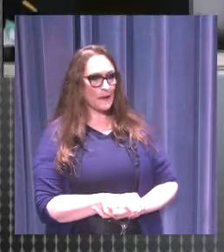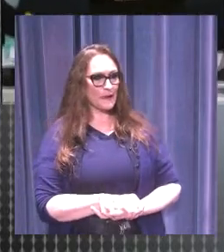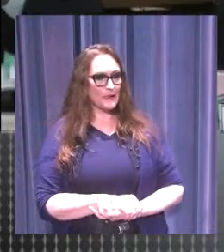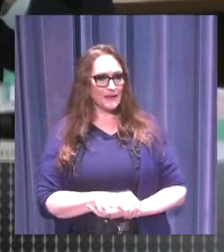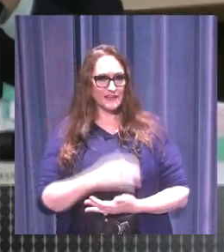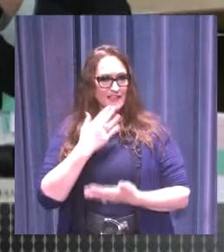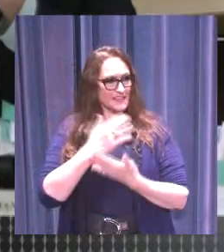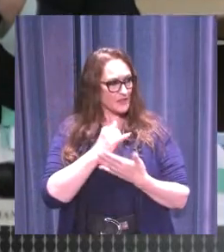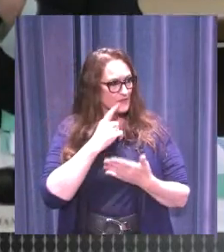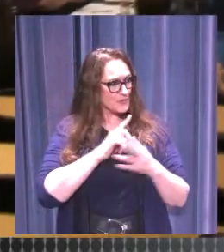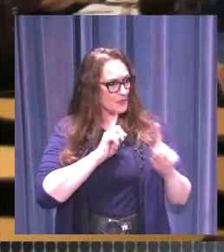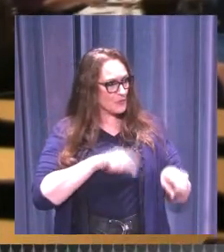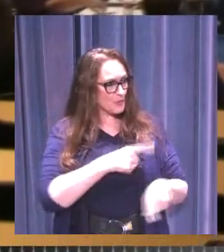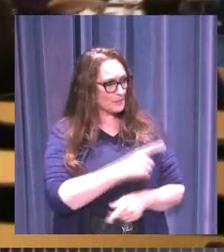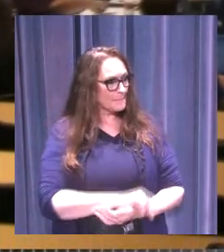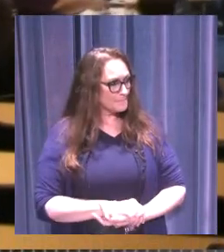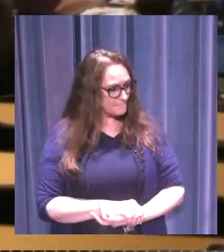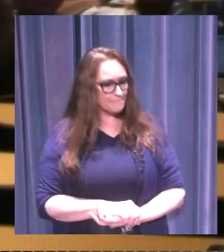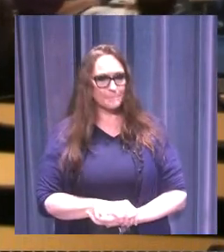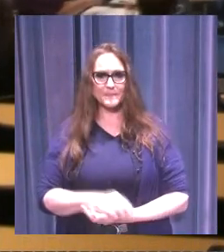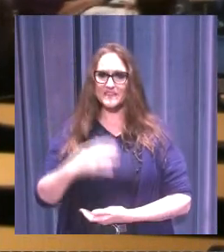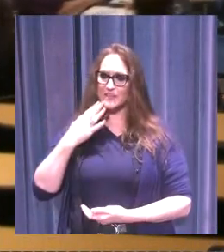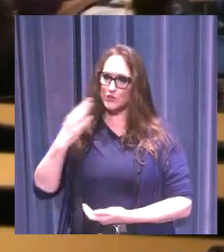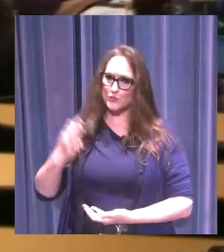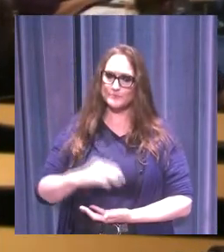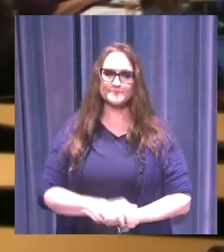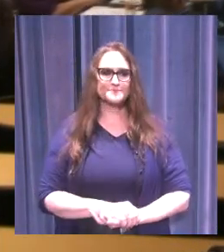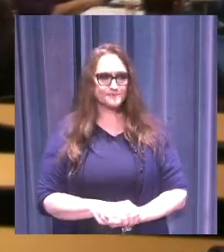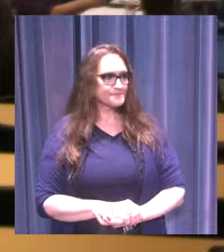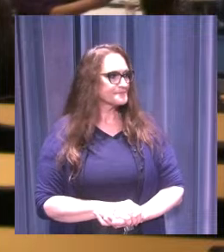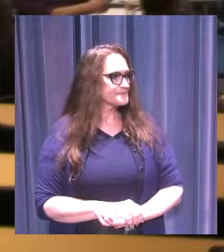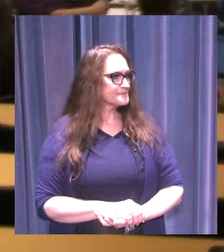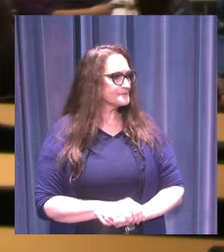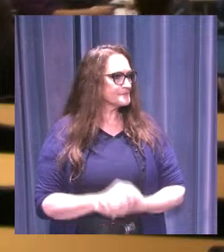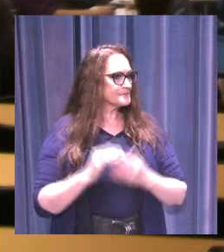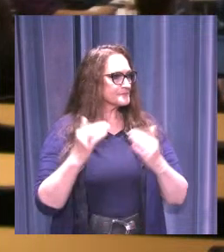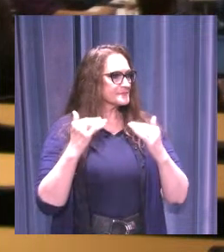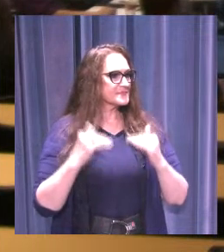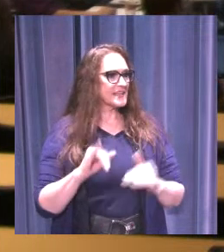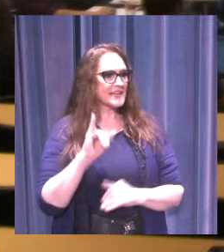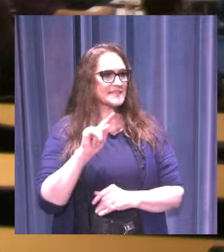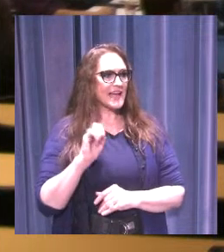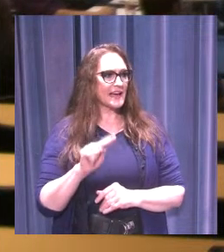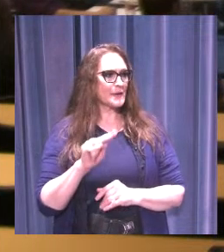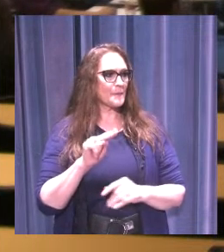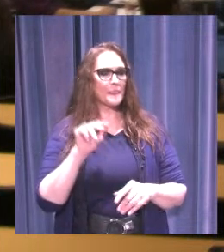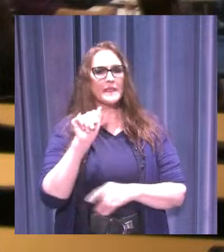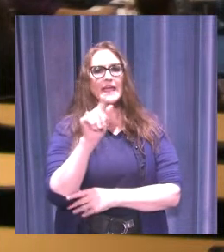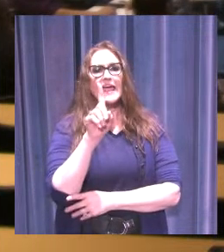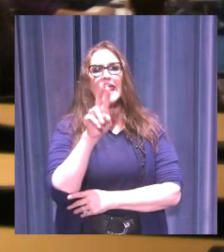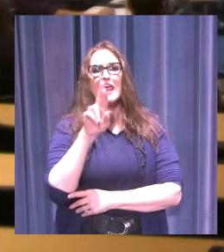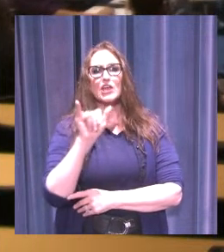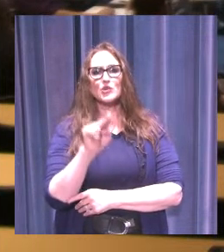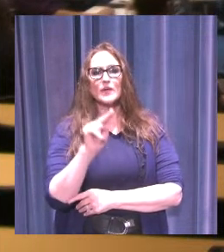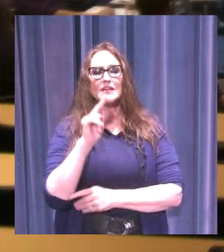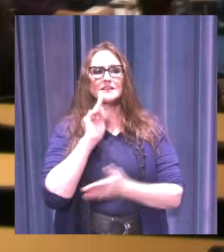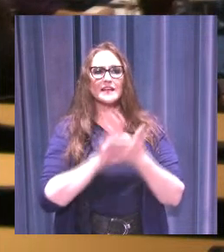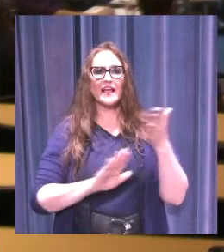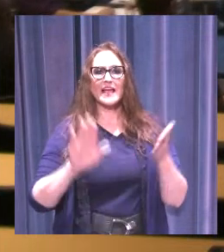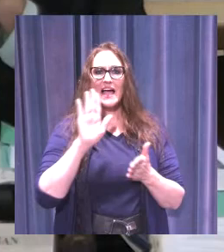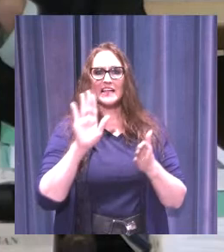Thank you for that report. Thank you. My next item is the Adrian College visit. I